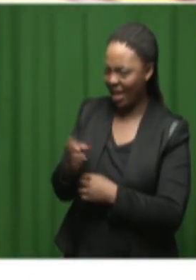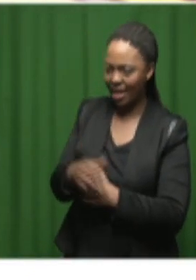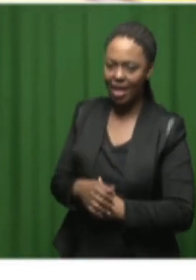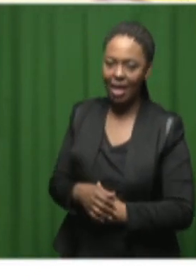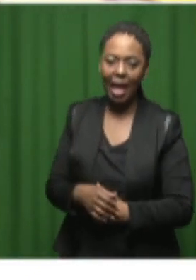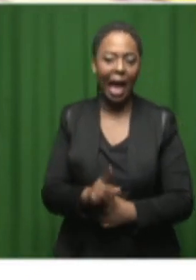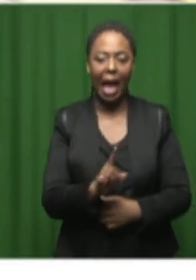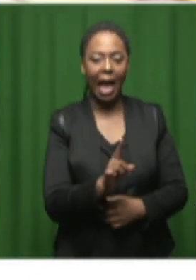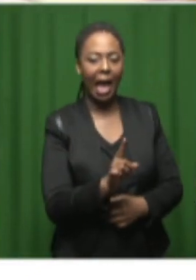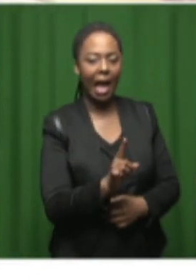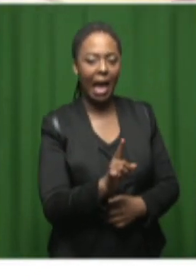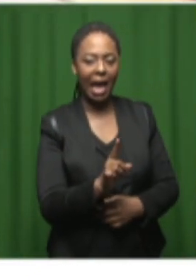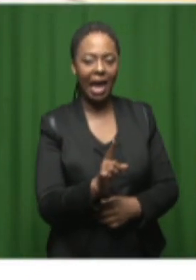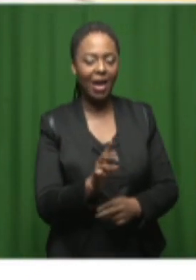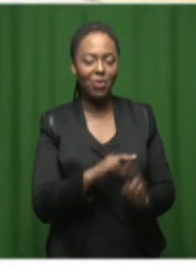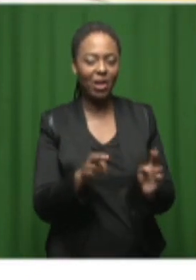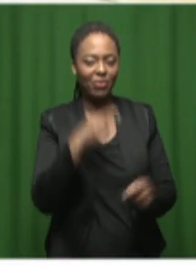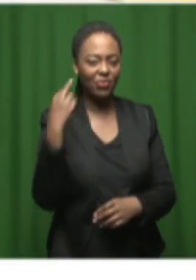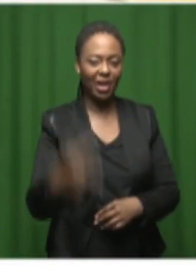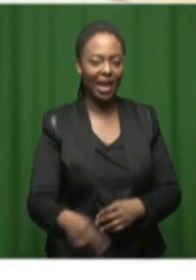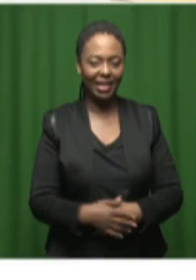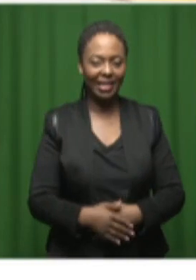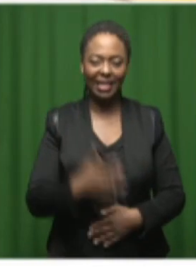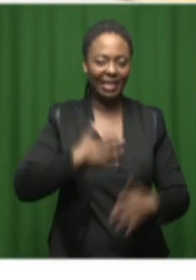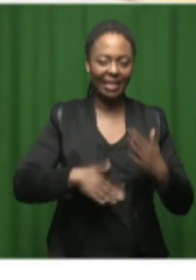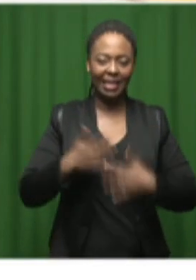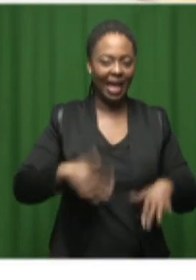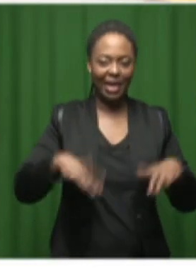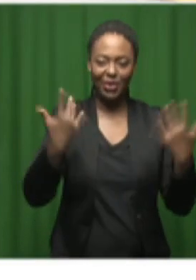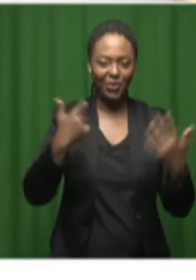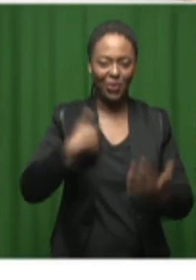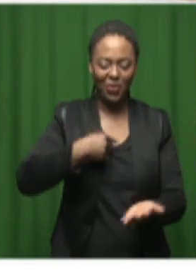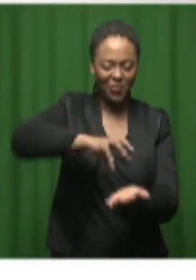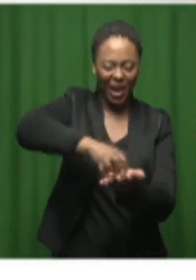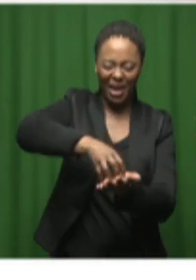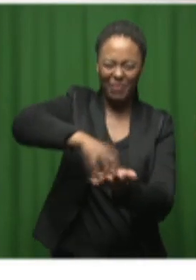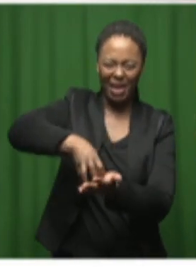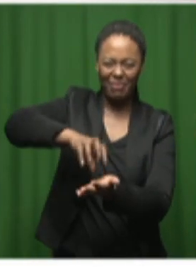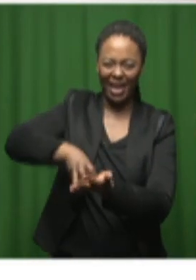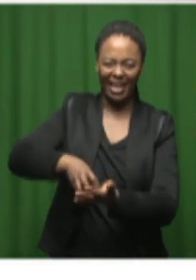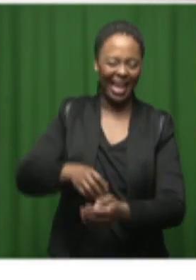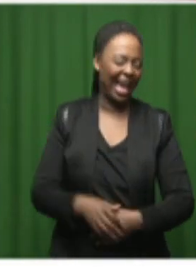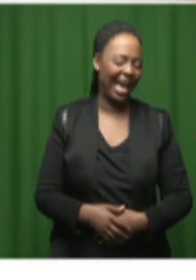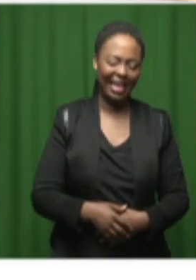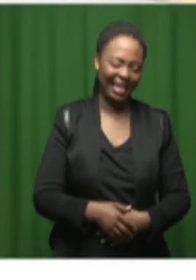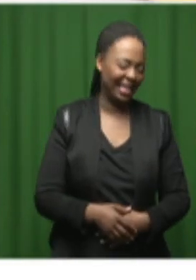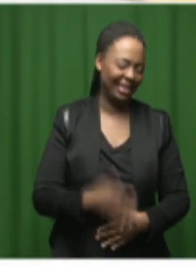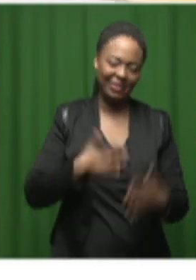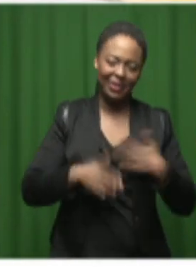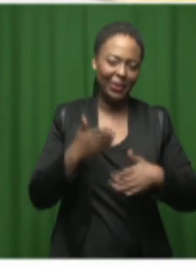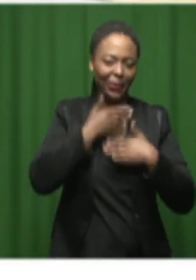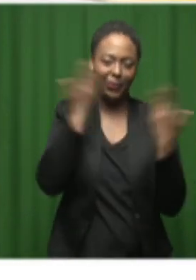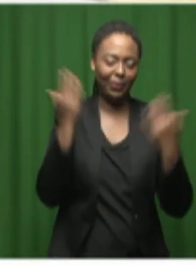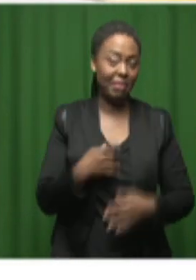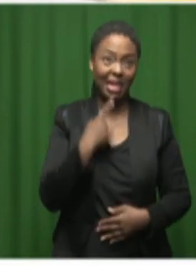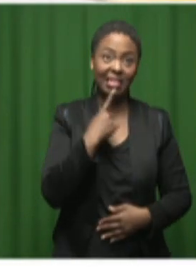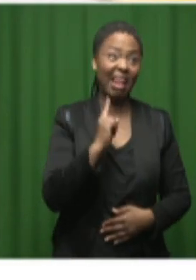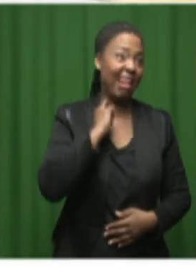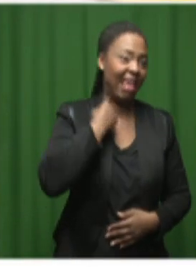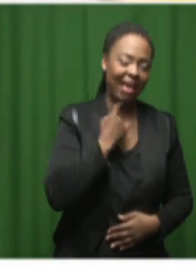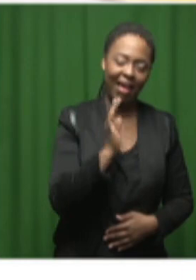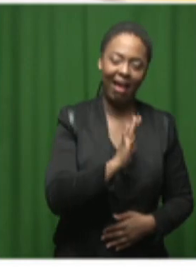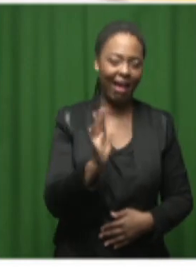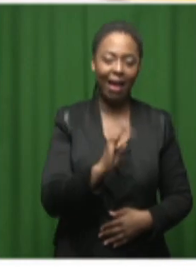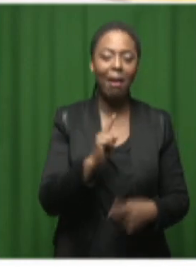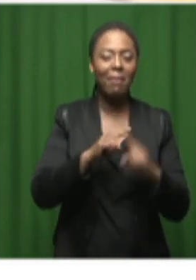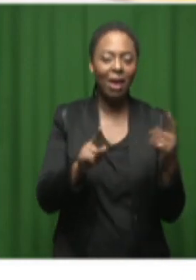Not really. really. I don't think I have Not patience yet. for baking. Okay. It's really not my thing. I don't even want to lie to you guys. Okay. But I